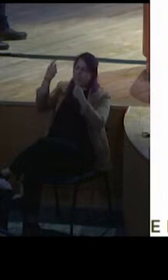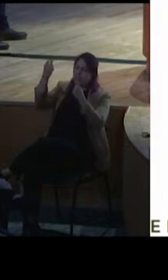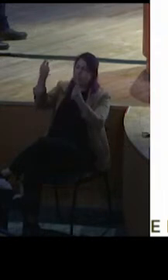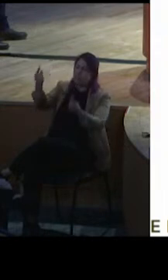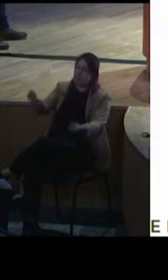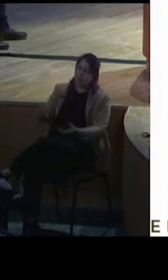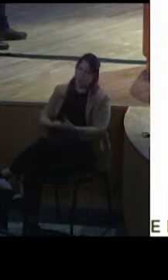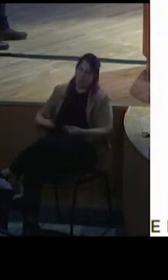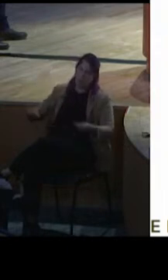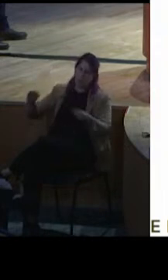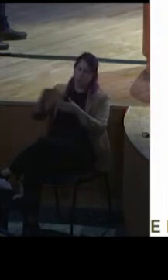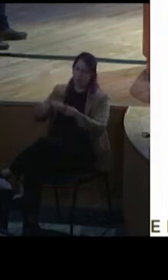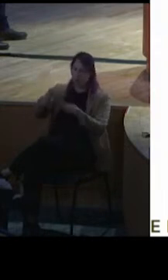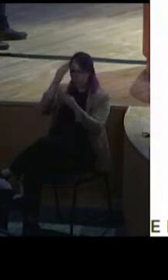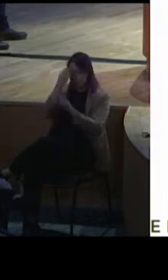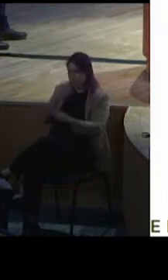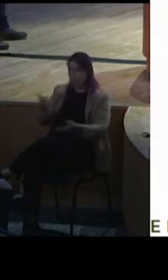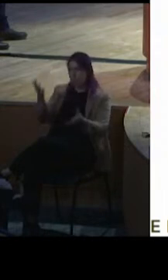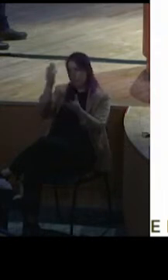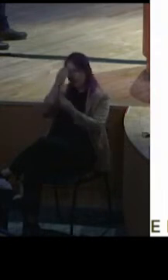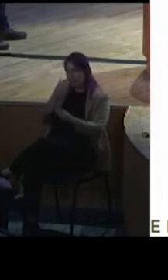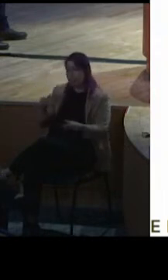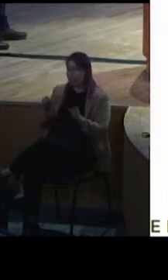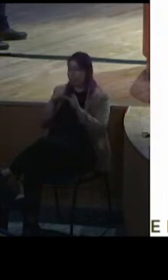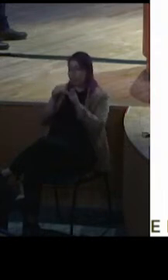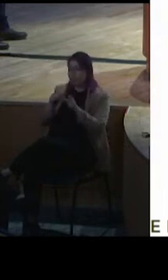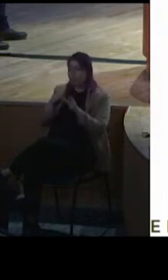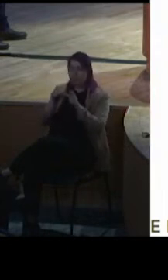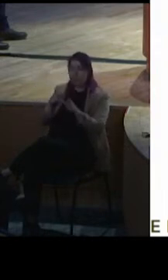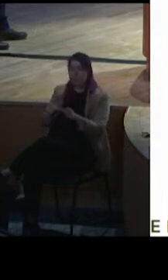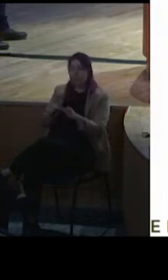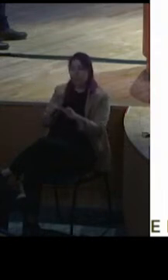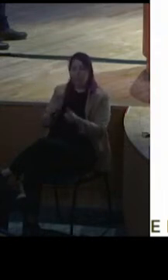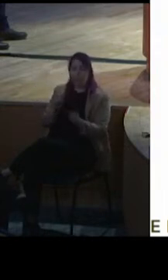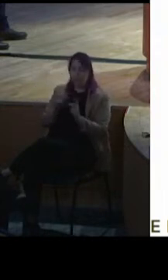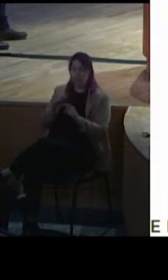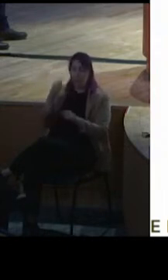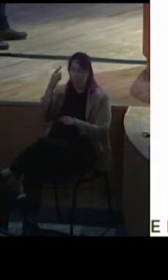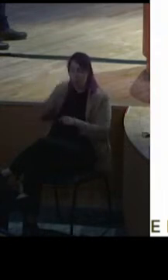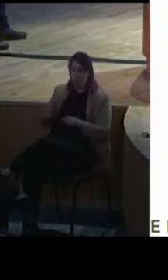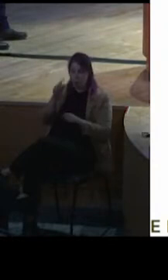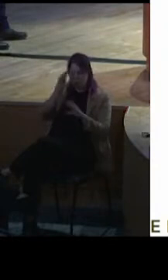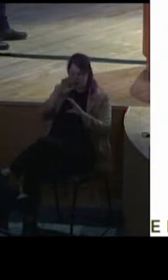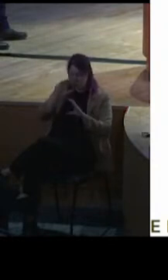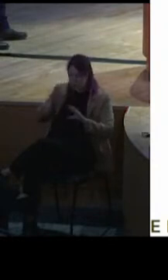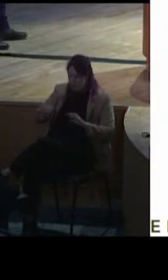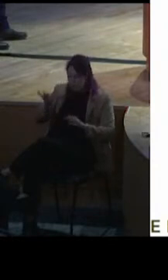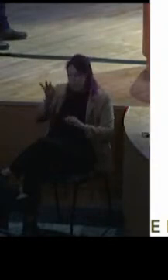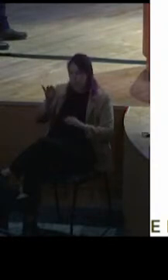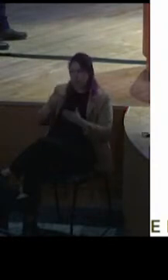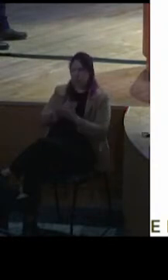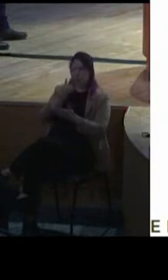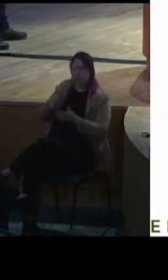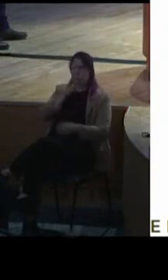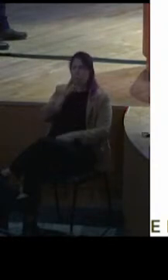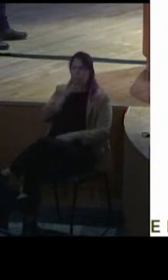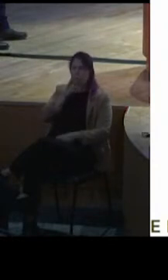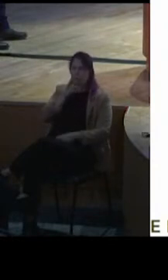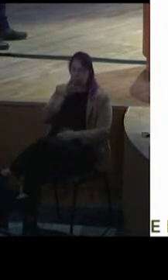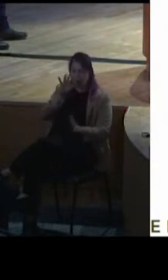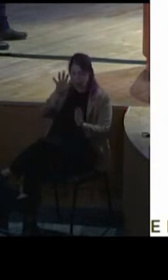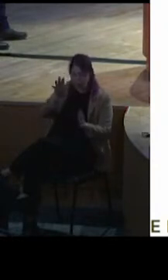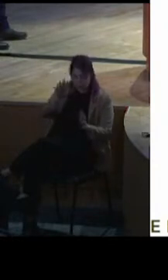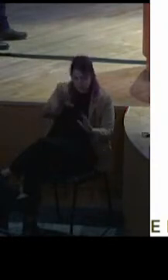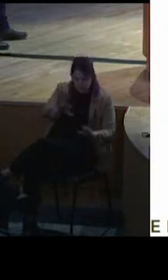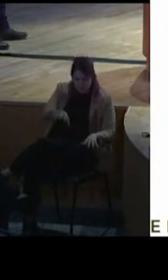these two people, they're traveling around Hawaii, they're finding the fresh water, but they're also naming it, locating it, and basically bringing it